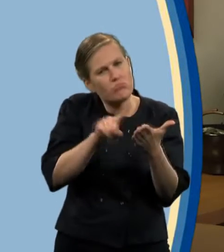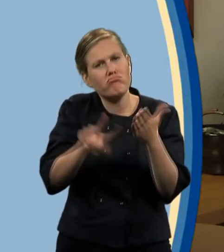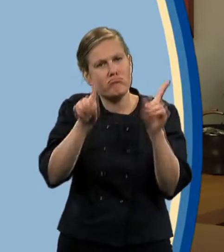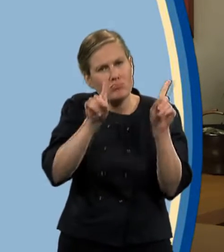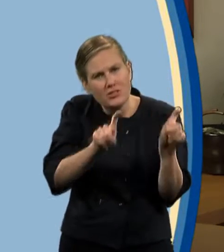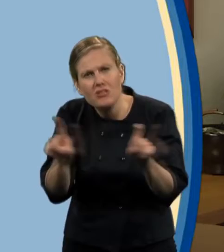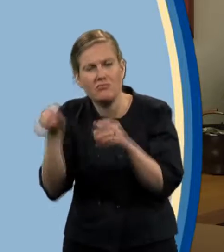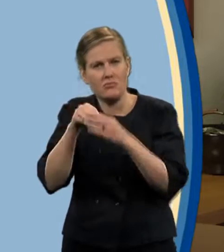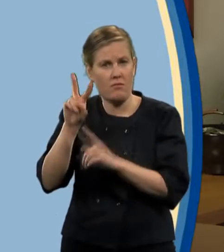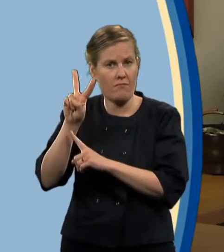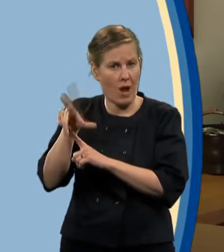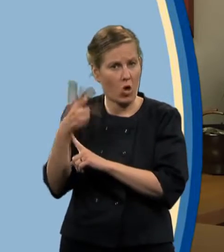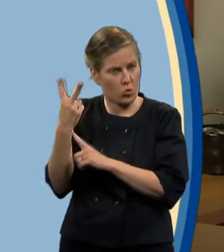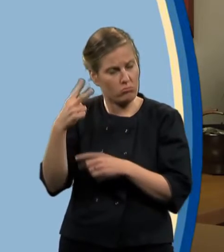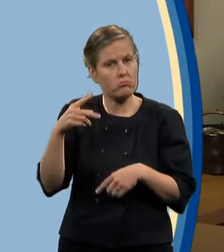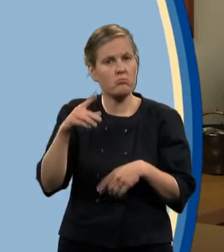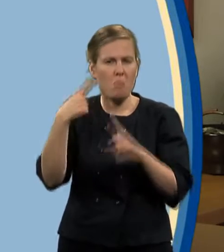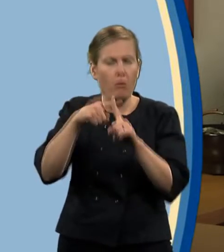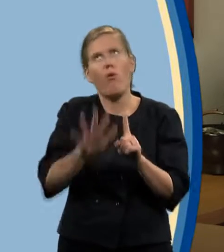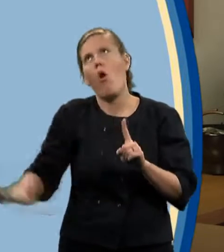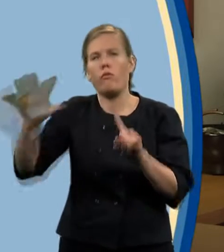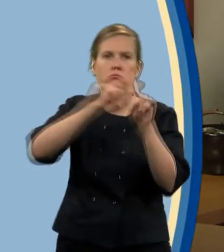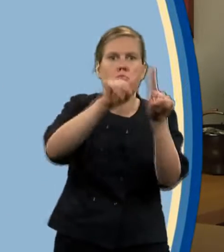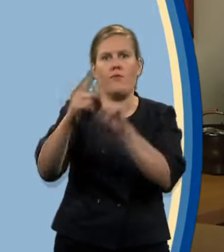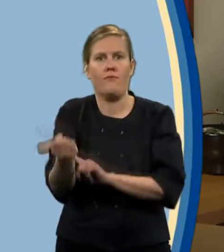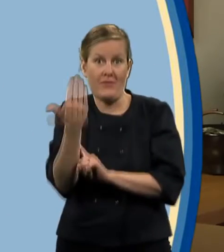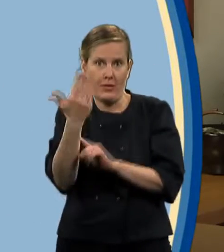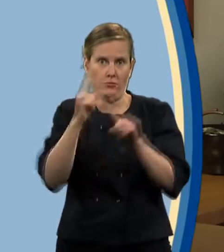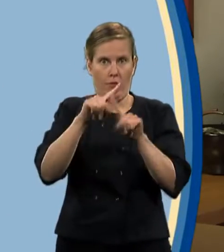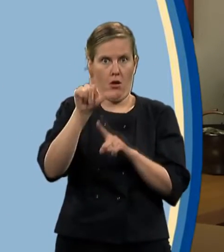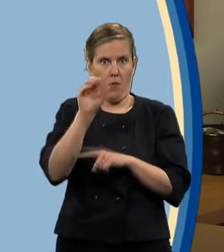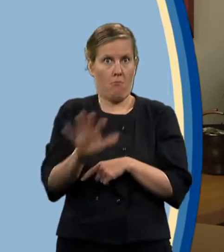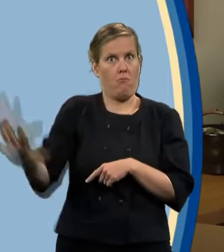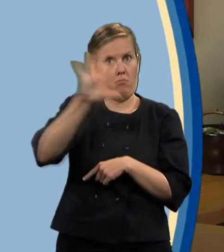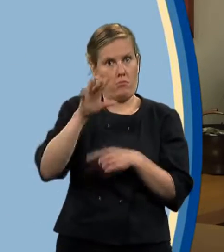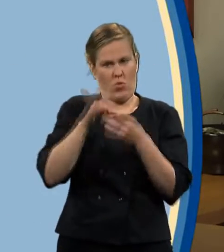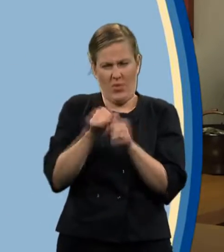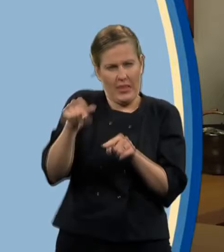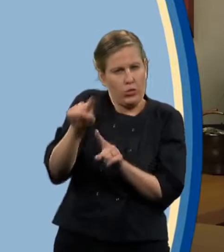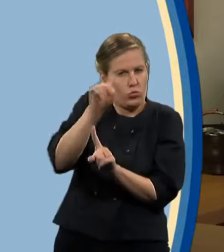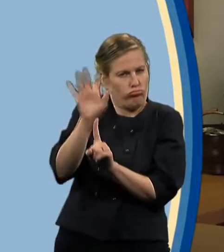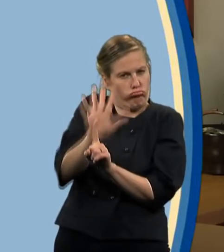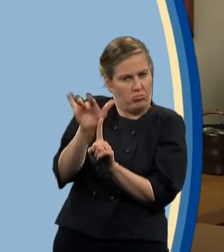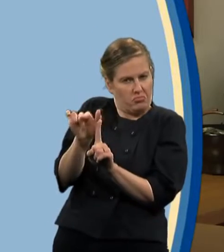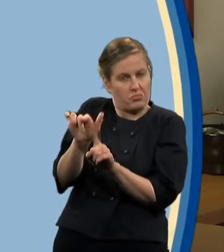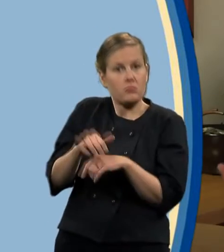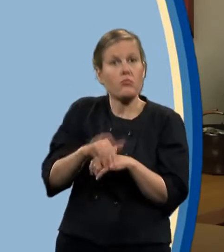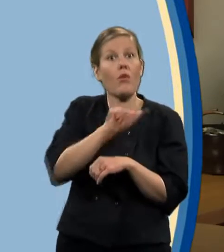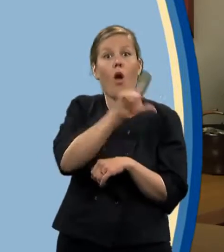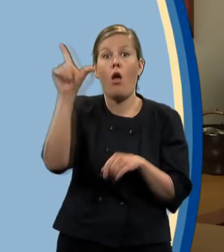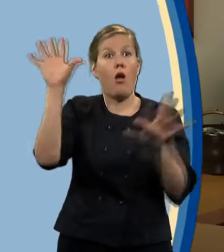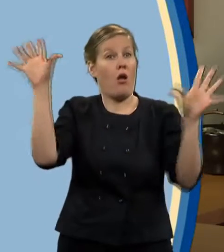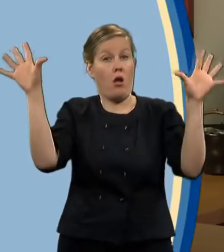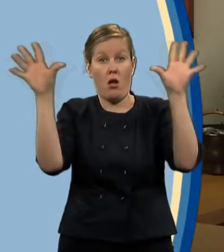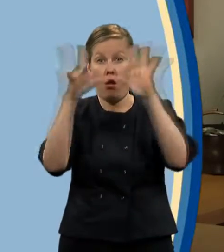in the Visual Language and Visual Learning Center in BL2. In fact, 15 labs across the United States have asked